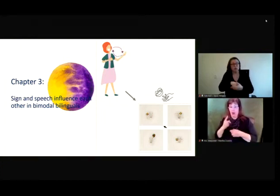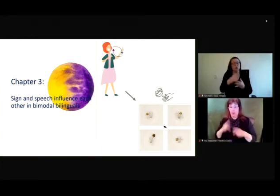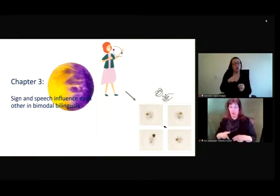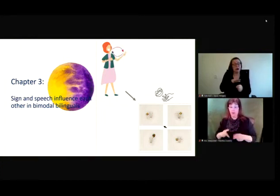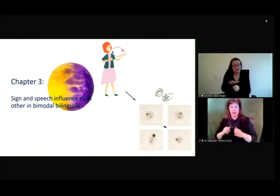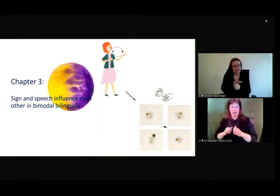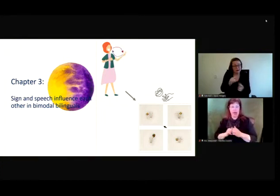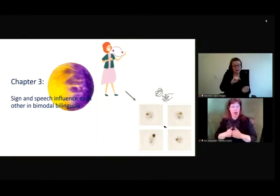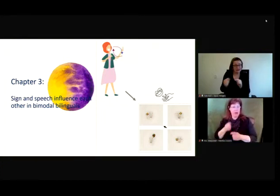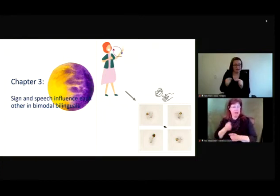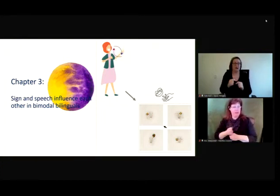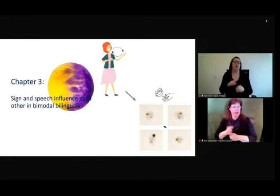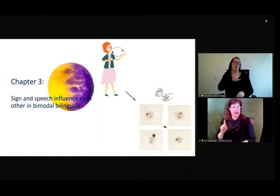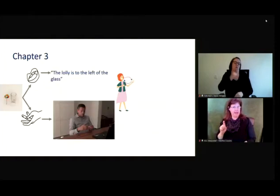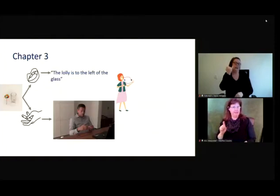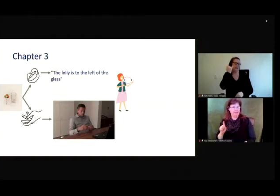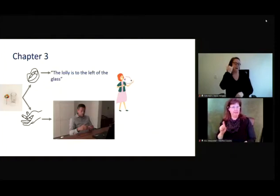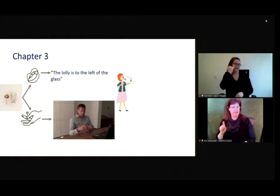difference.